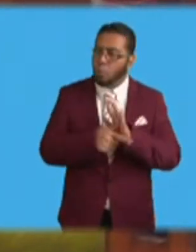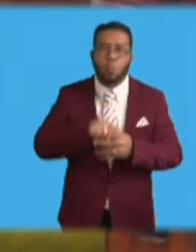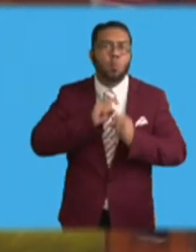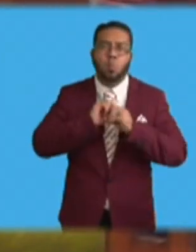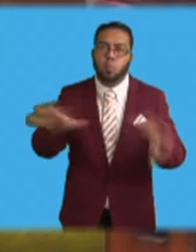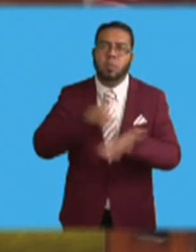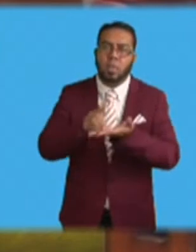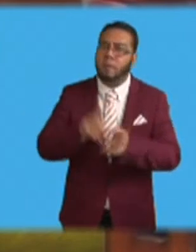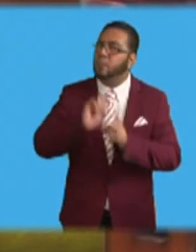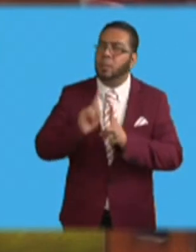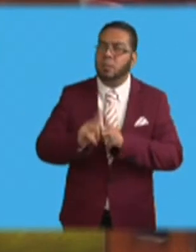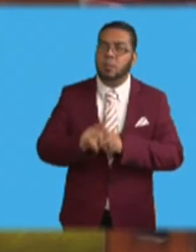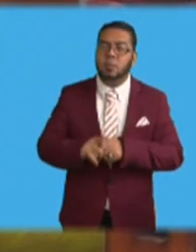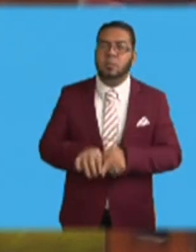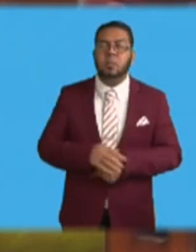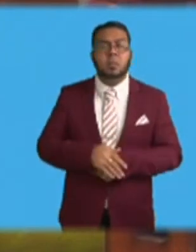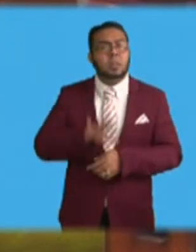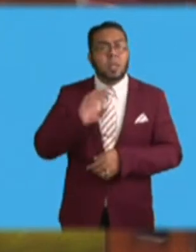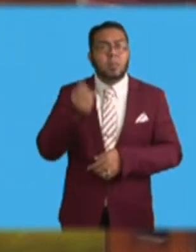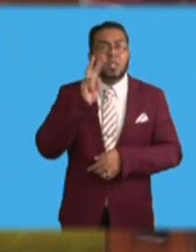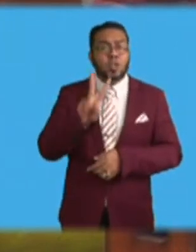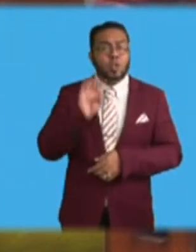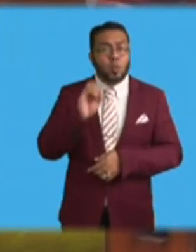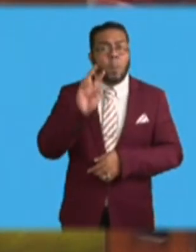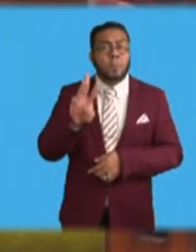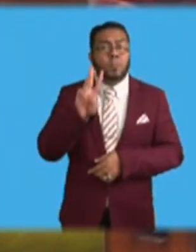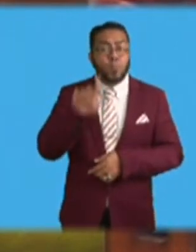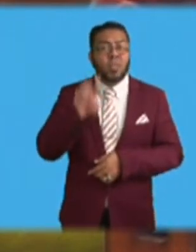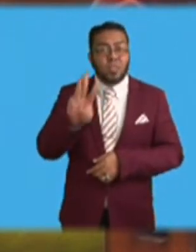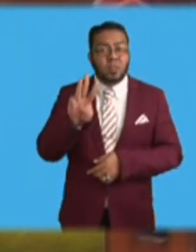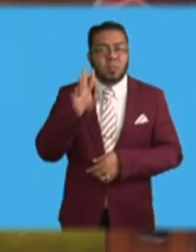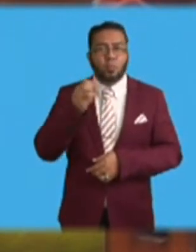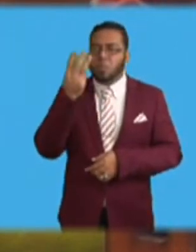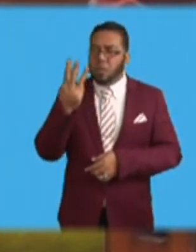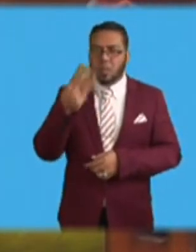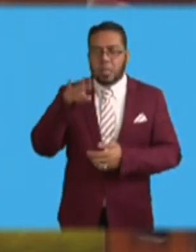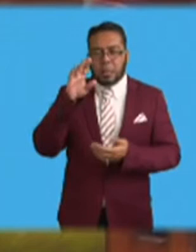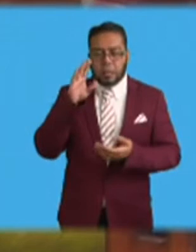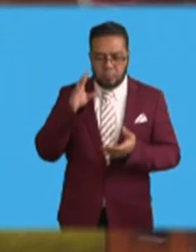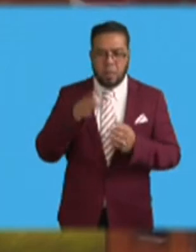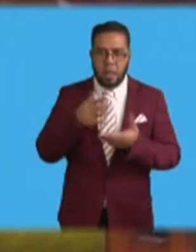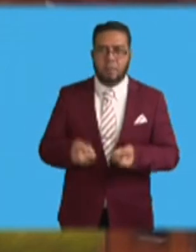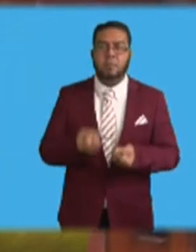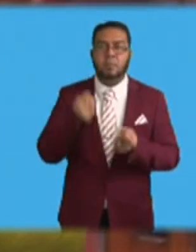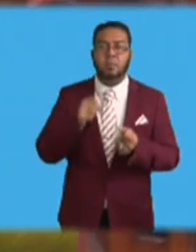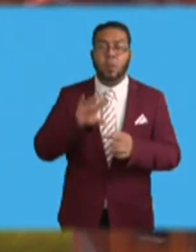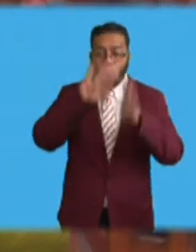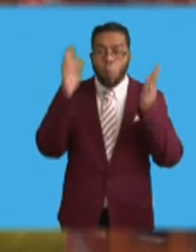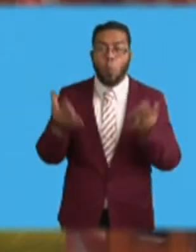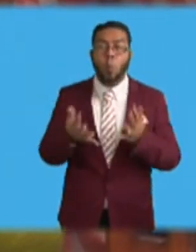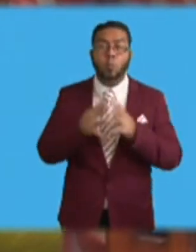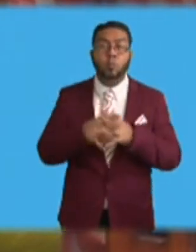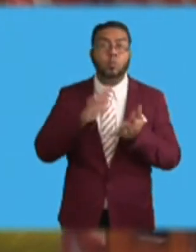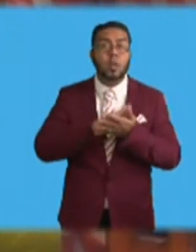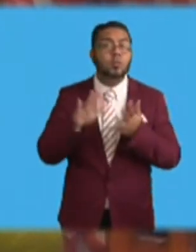where incidence is between 0.3 to 3 cases per 100,000 per year. The World Health Organization, Madam Speaker, reports that